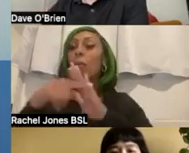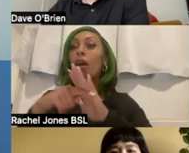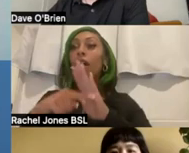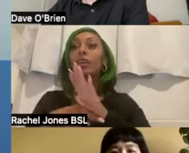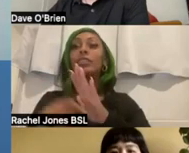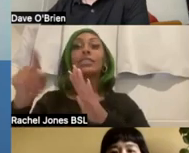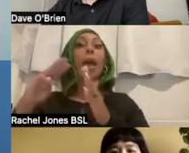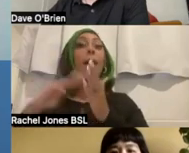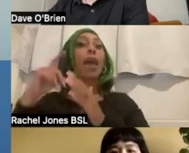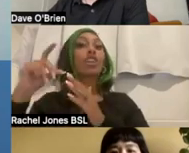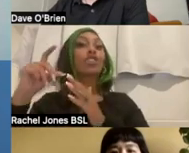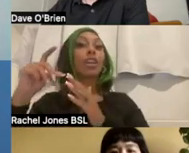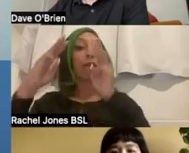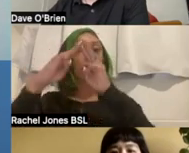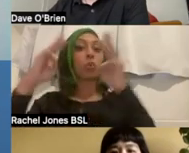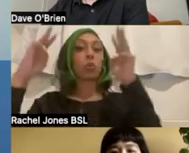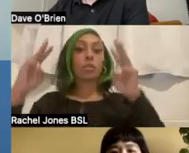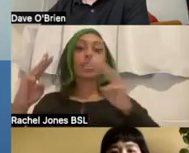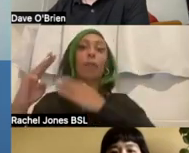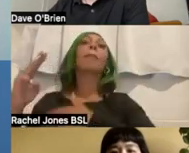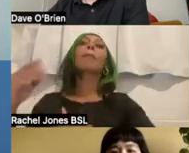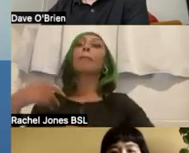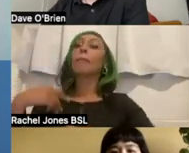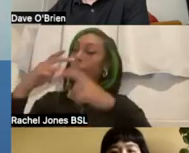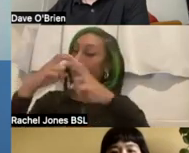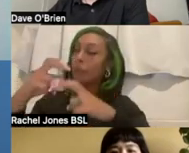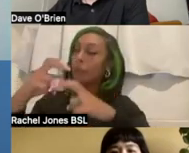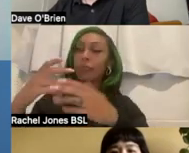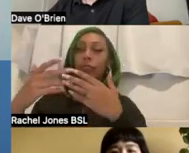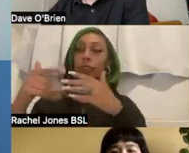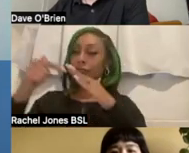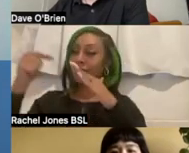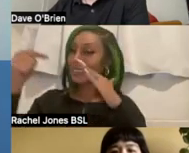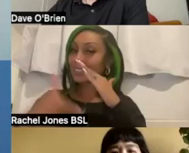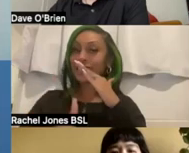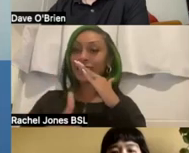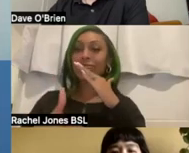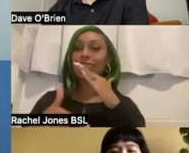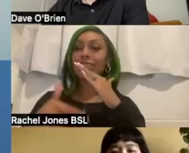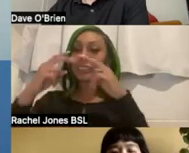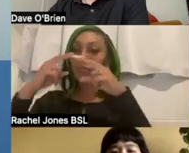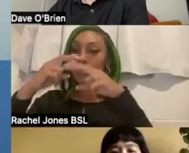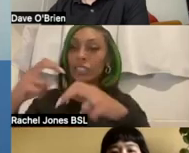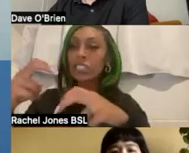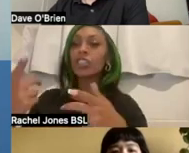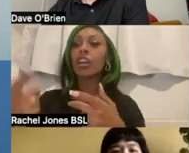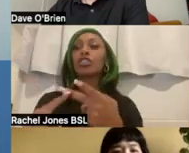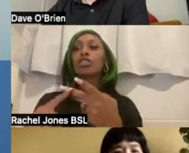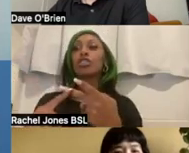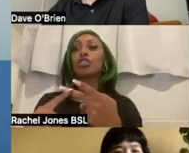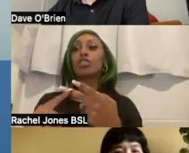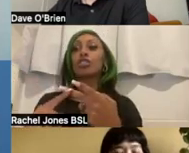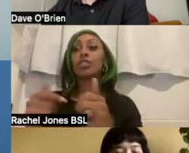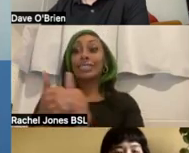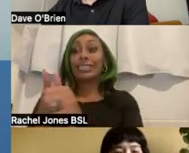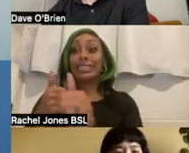extensive institutional ethnography. And while being in the institution, we were able